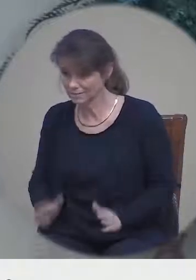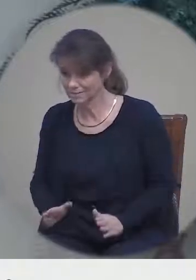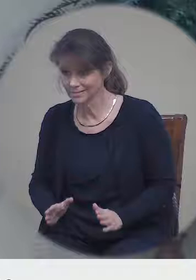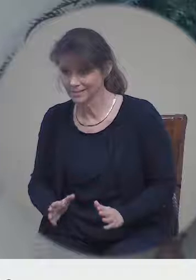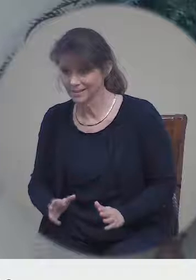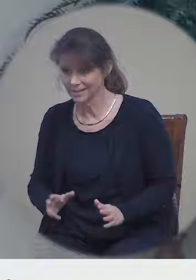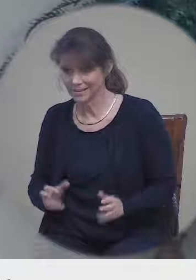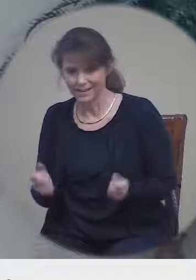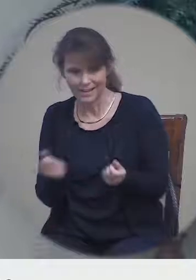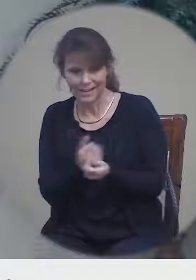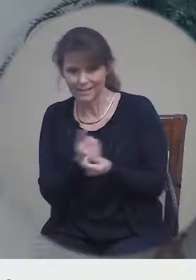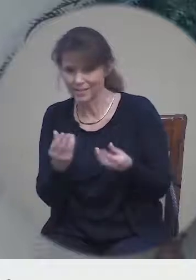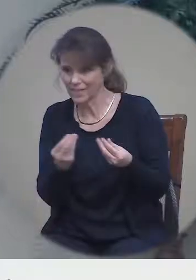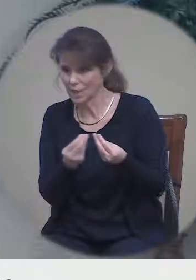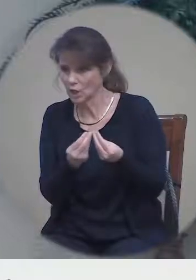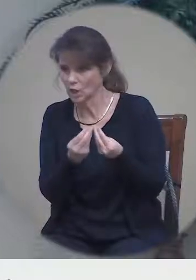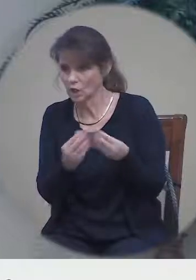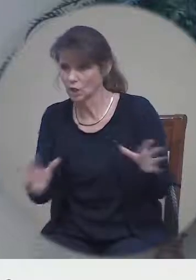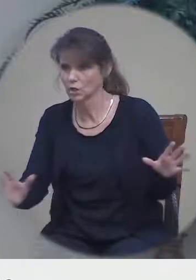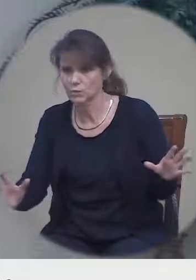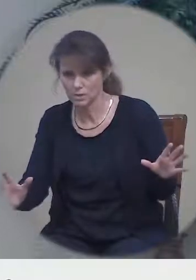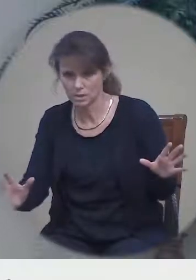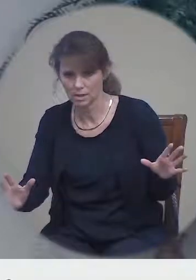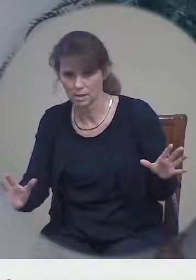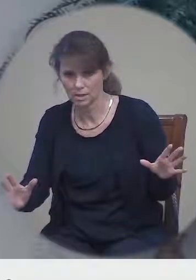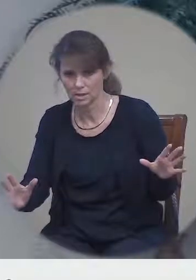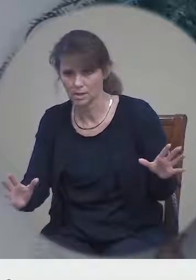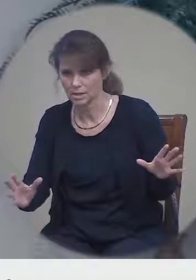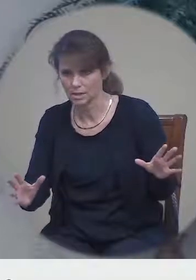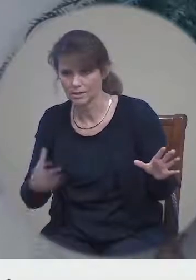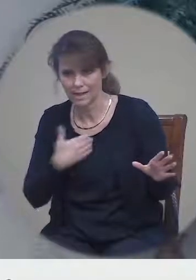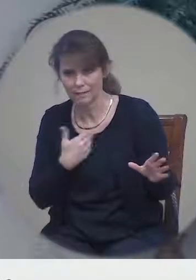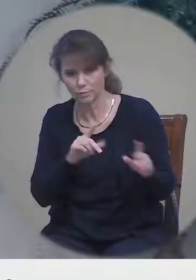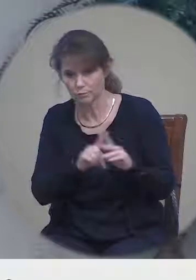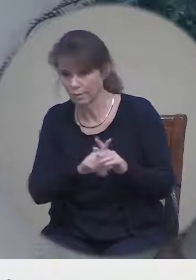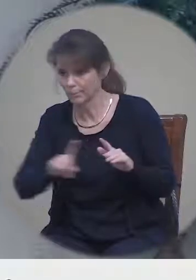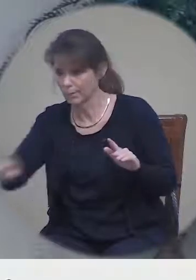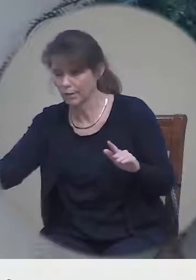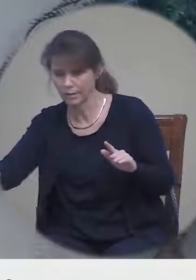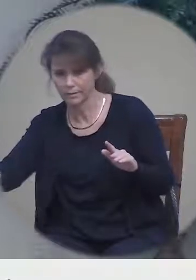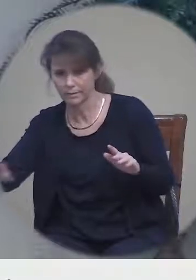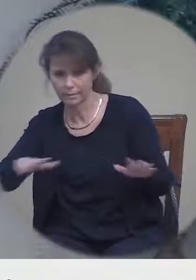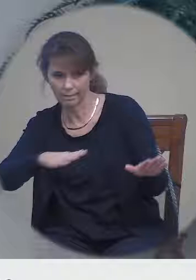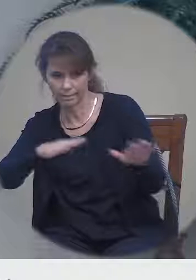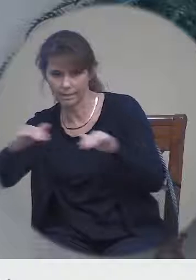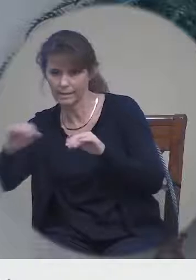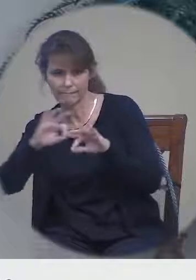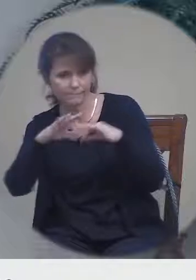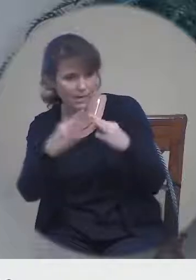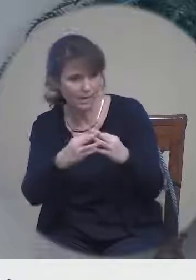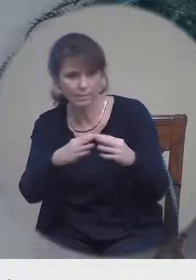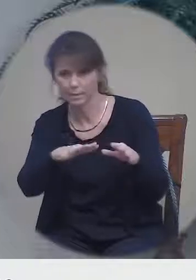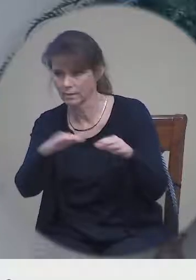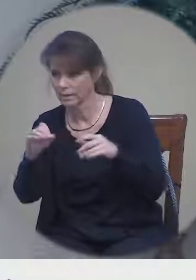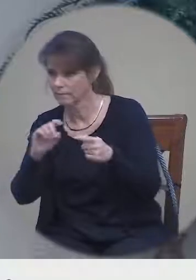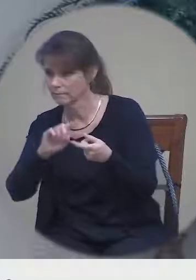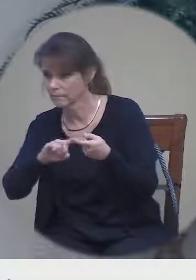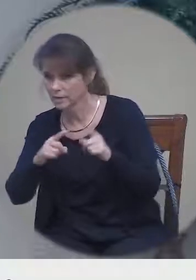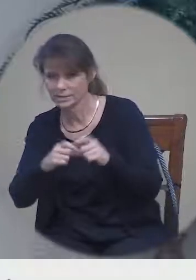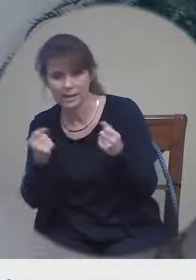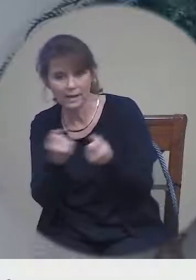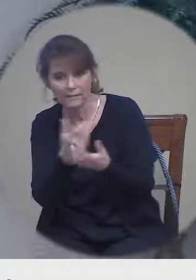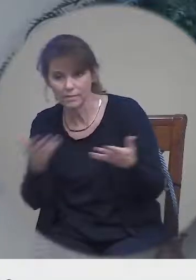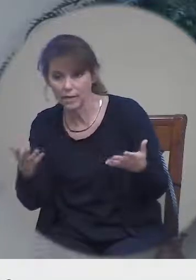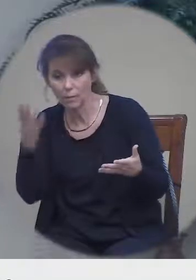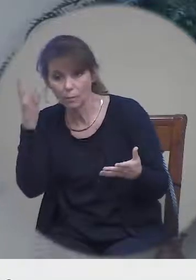have. Be happy for what you have. All right? For he himself has said, I will never